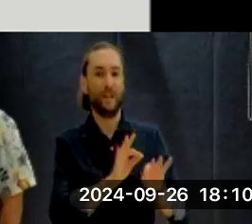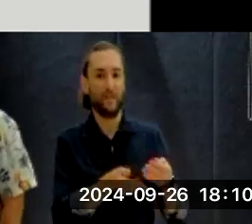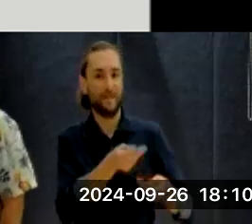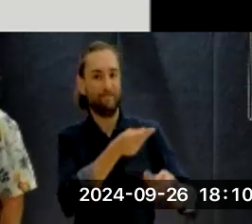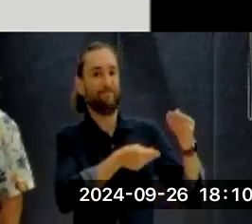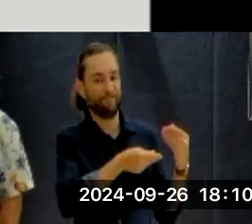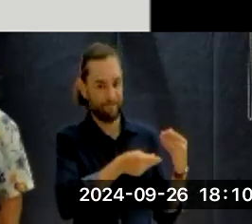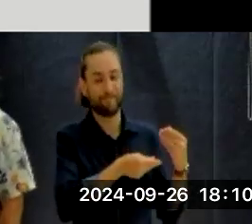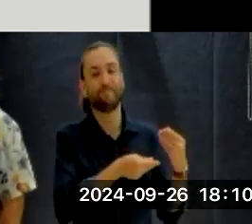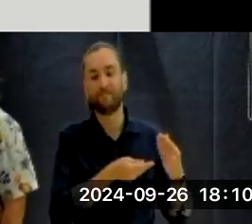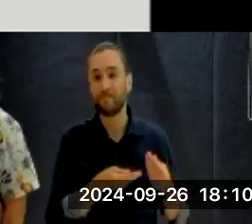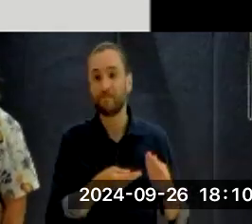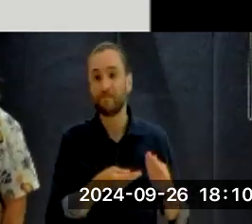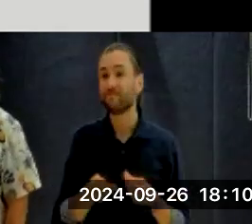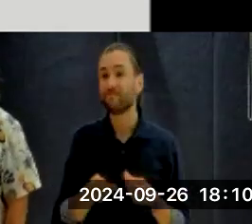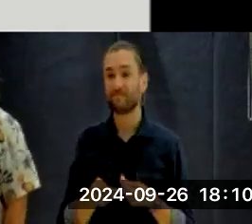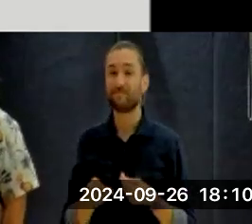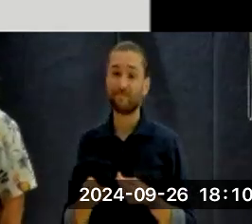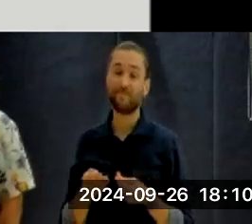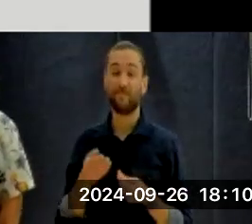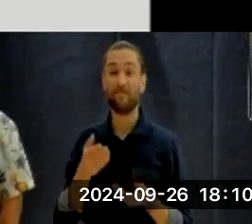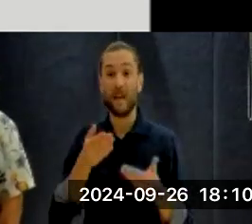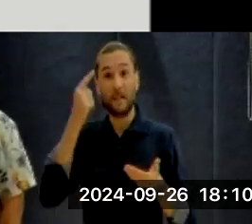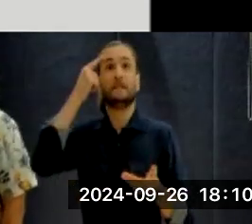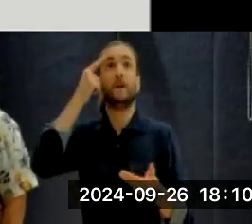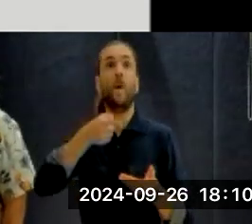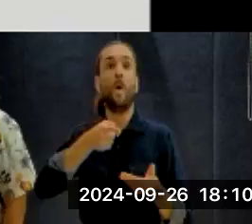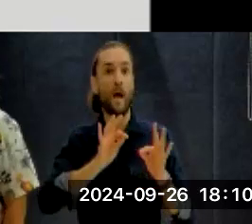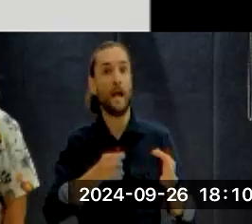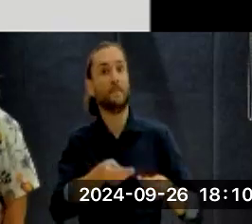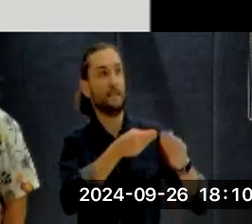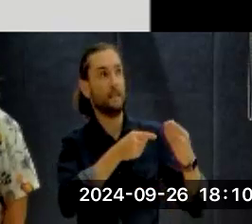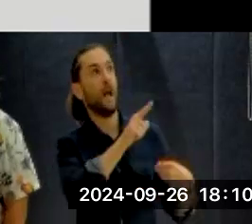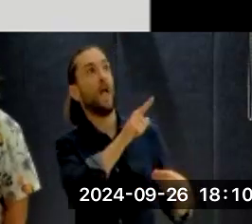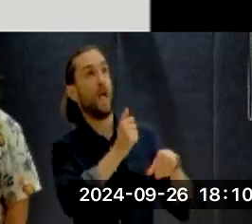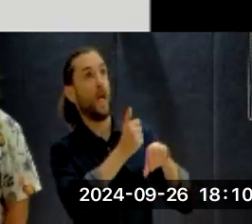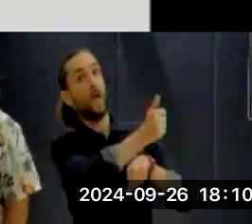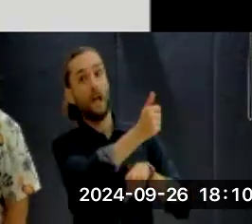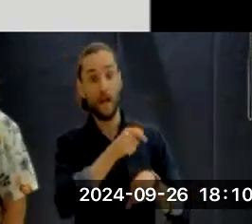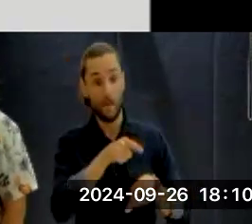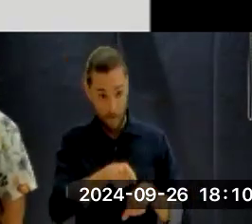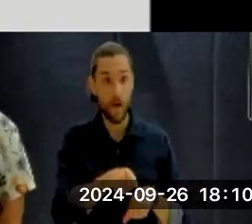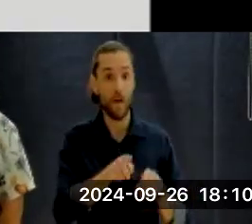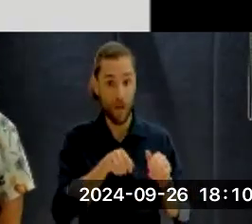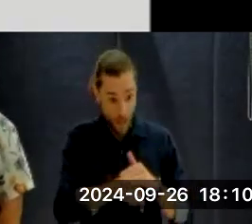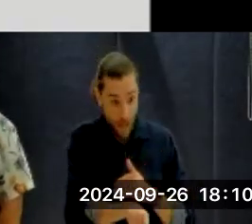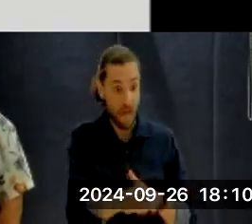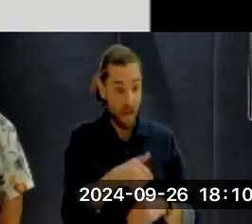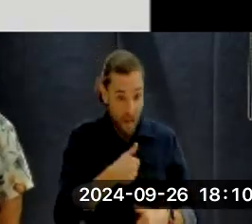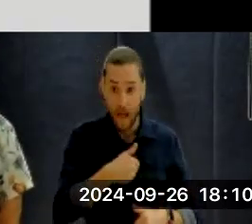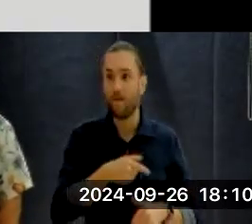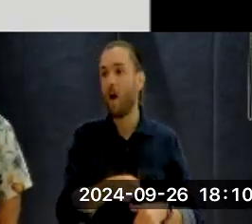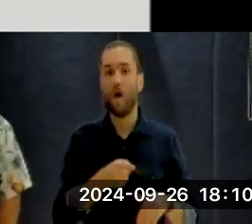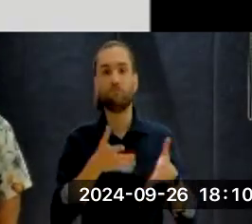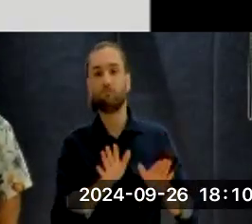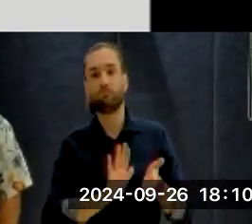So it reflects bad things about the ancestors, and so one's family as a whole gets stigmatized. So it is very difficult within Asian American